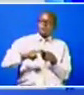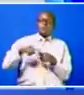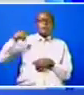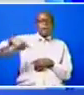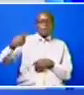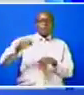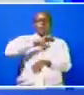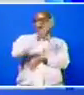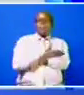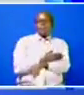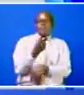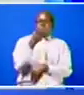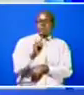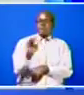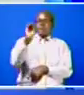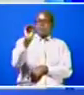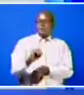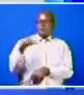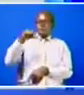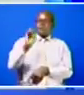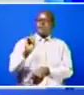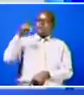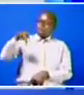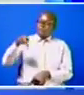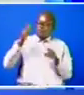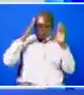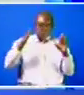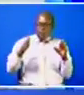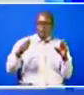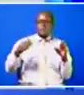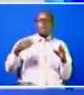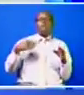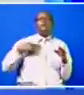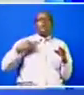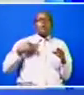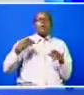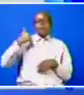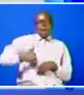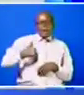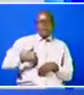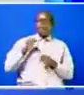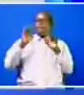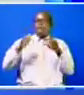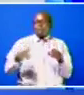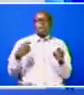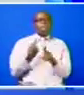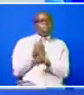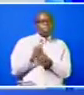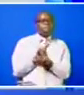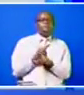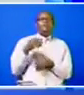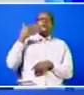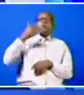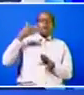manufacturing capacity to 20% of our GDP, that we'd like to focus on textiles, leather, agro-processing, construction,